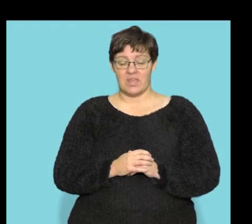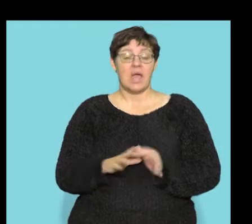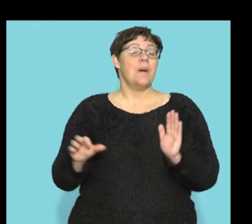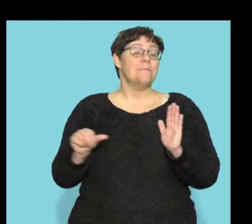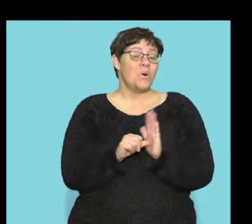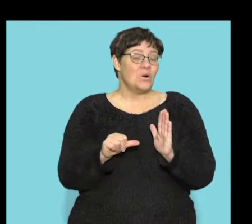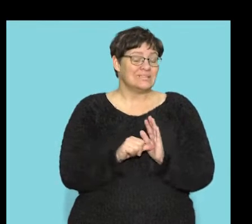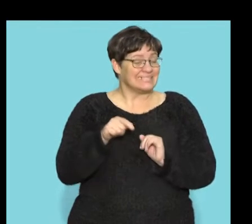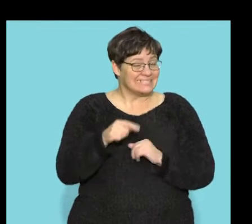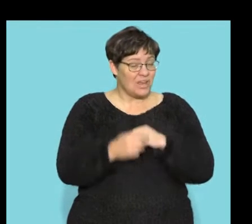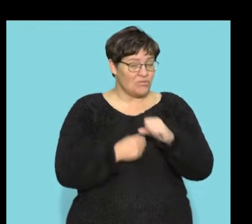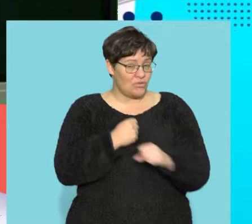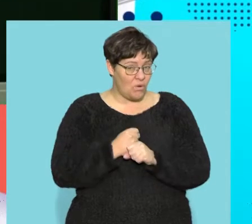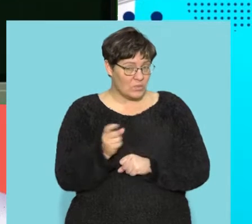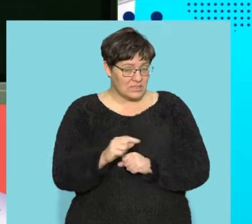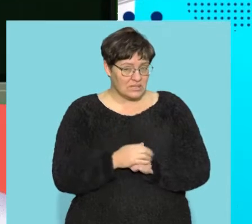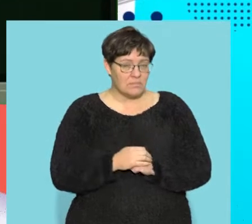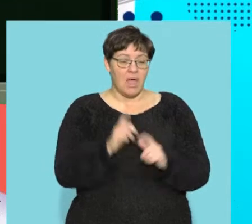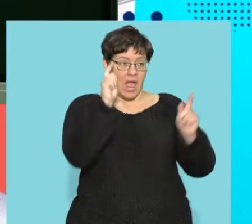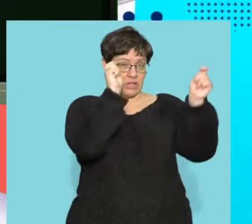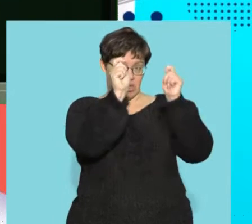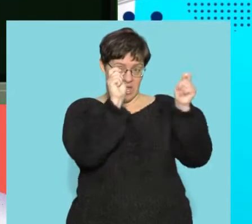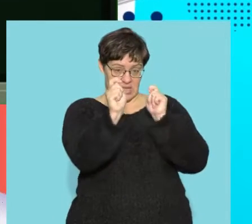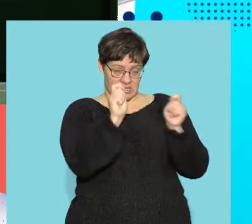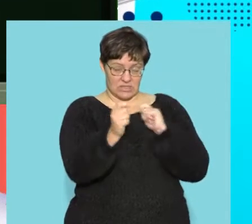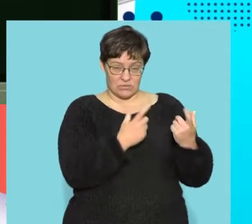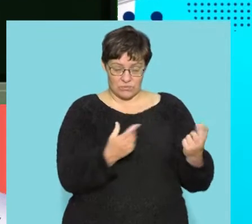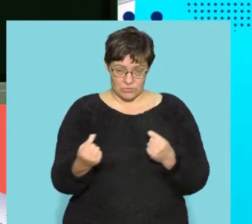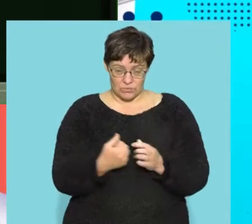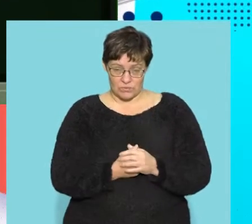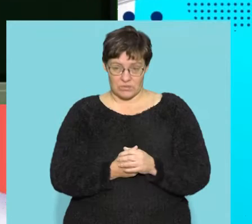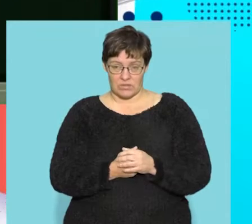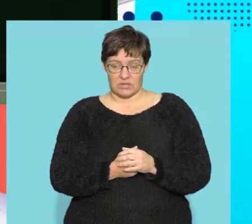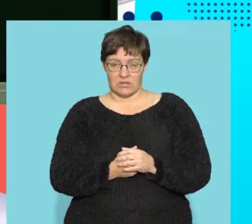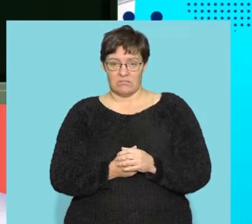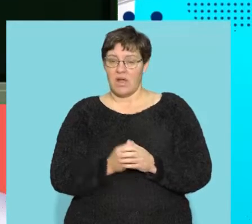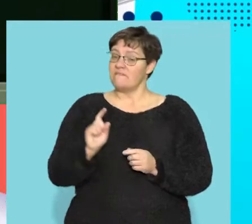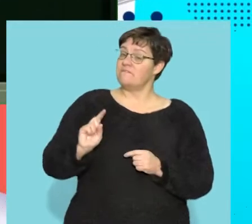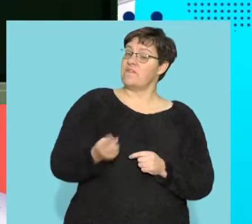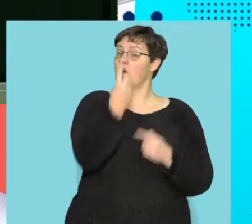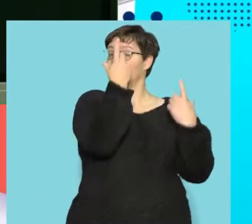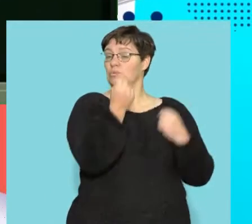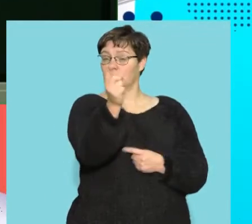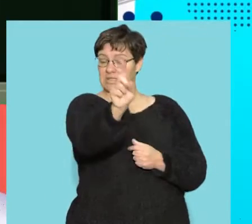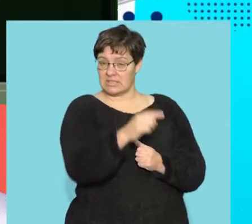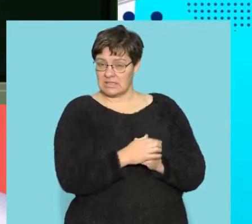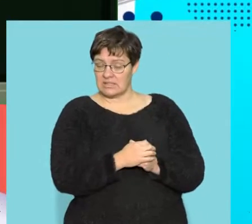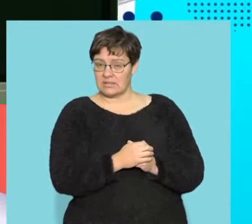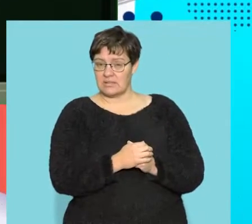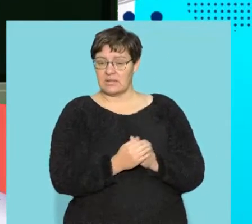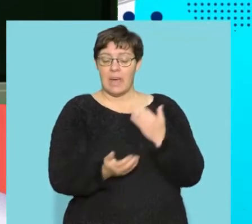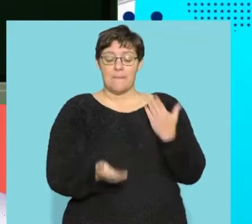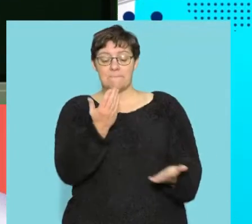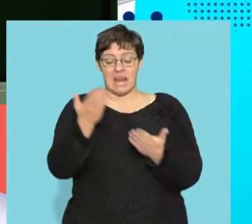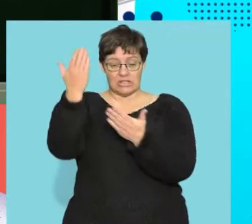aspect of this year is when you are doing your adjustments, the first thing that you do is you go to